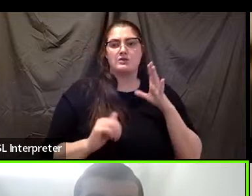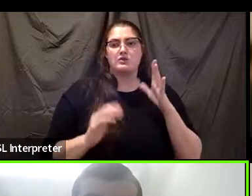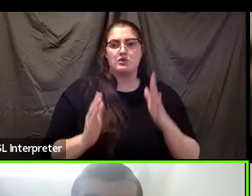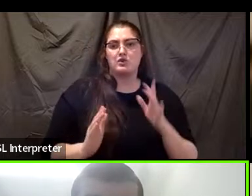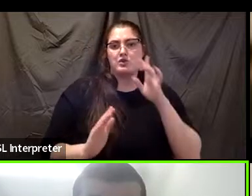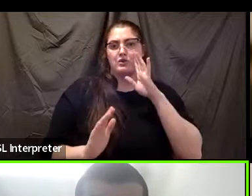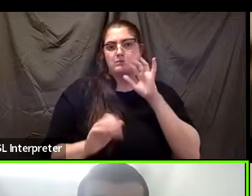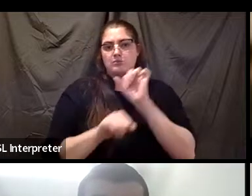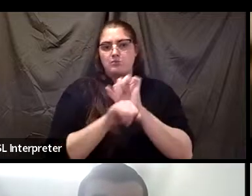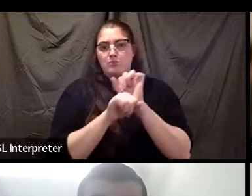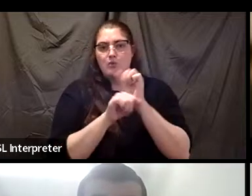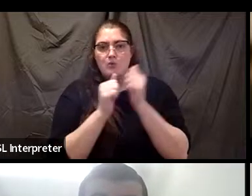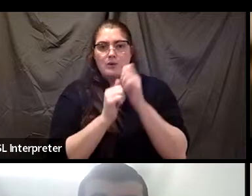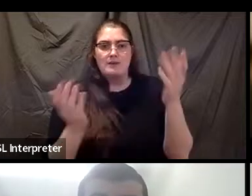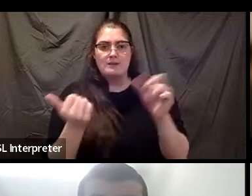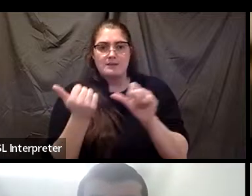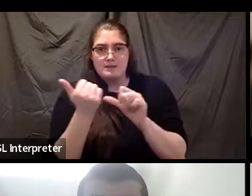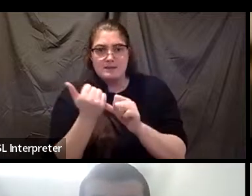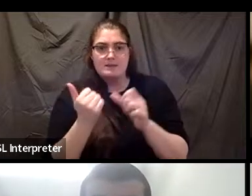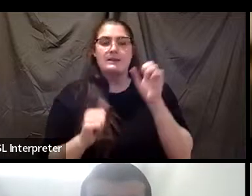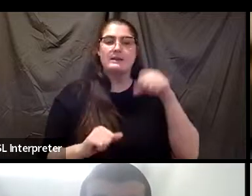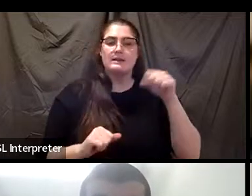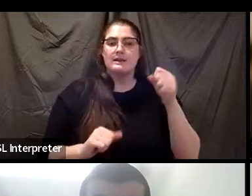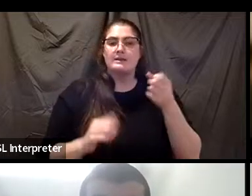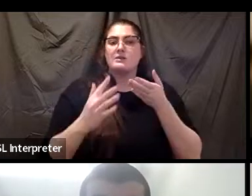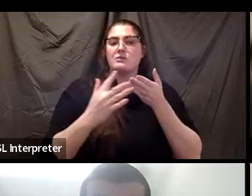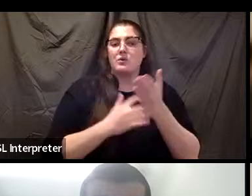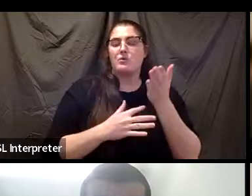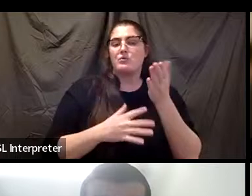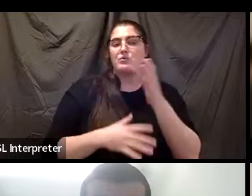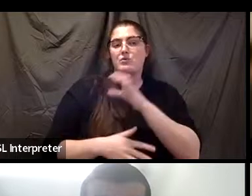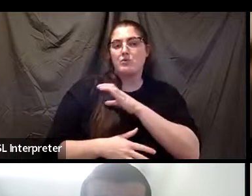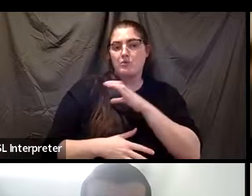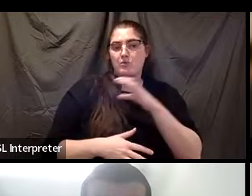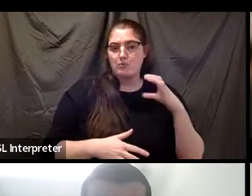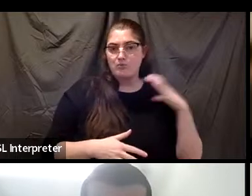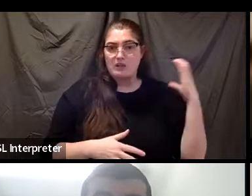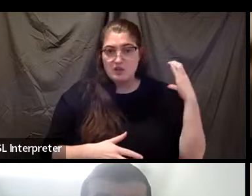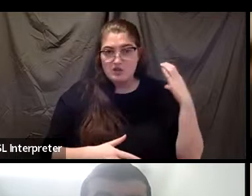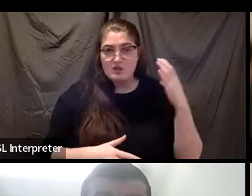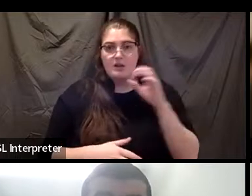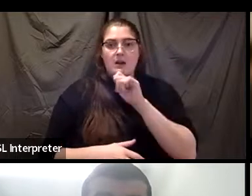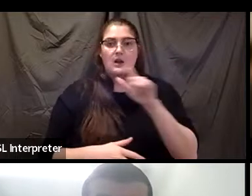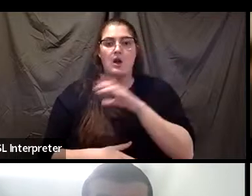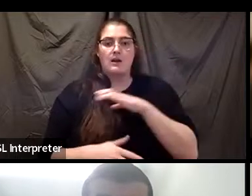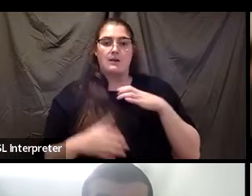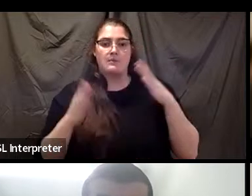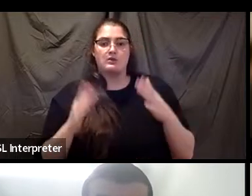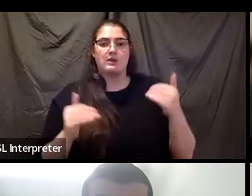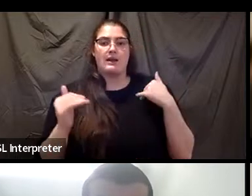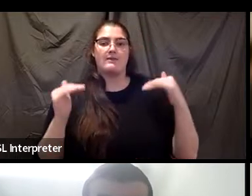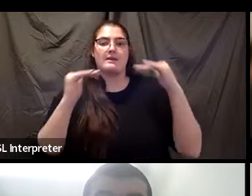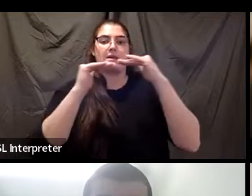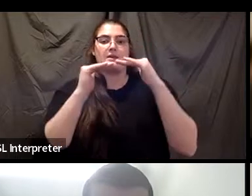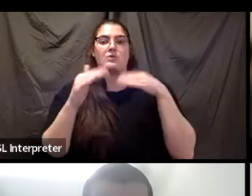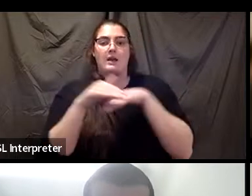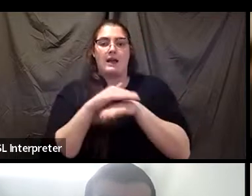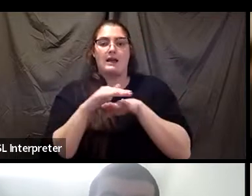assistant? Yeah, so they would go through the chair and all commissioners have equal access to get assistance based on what we hired them for.